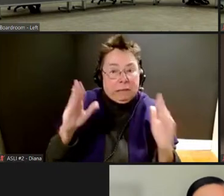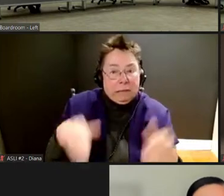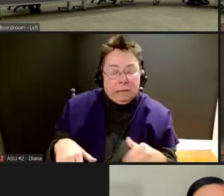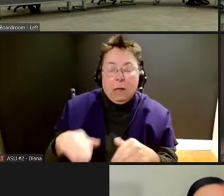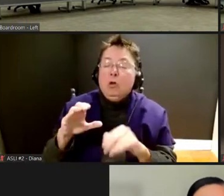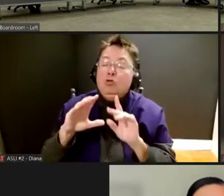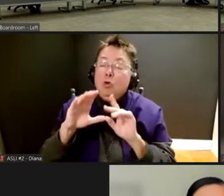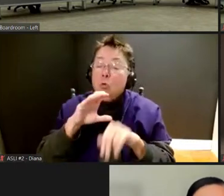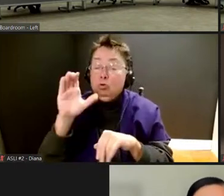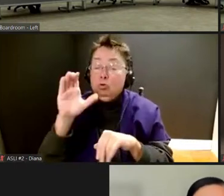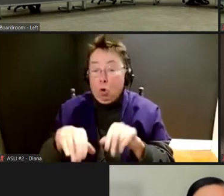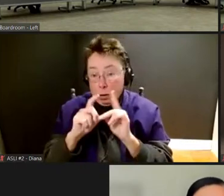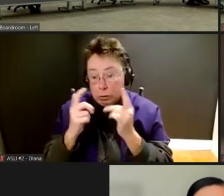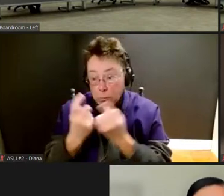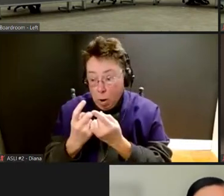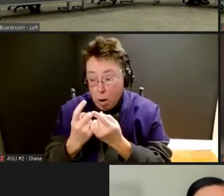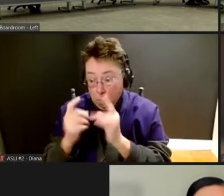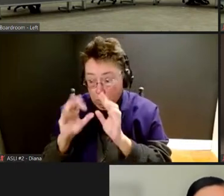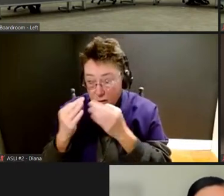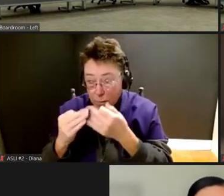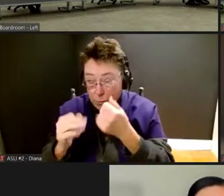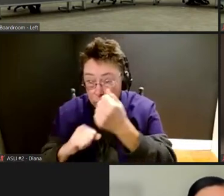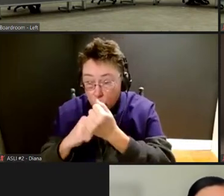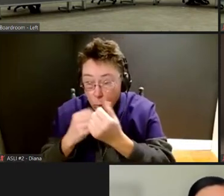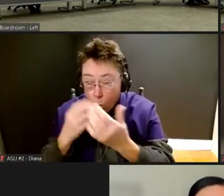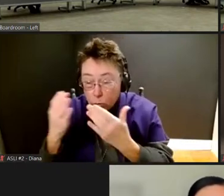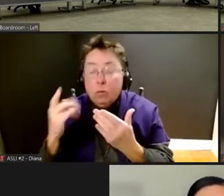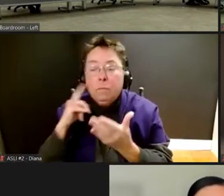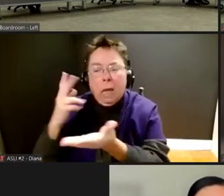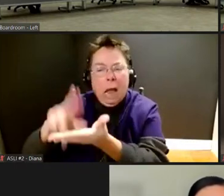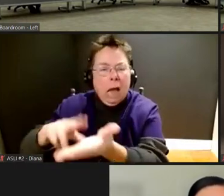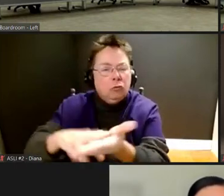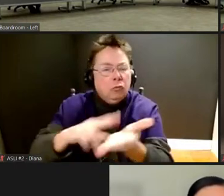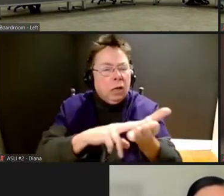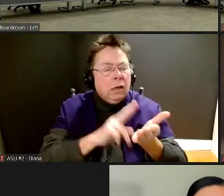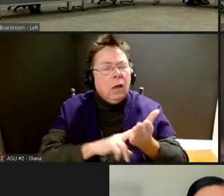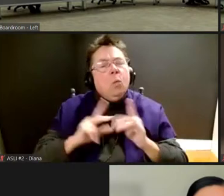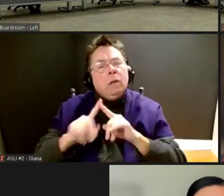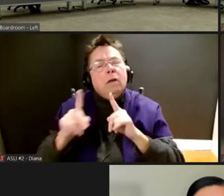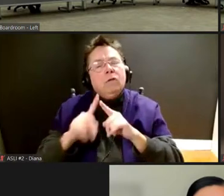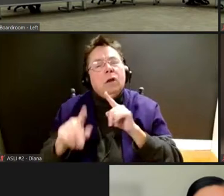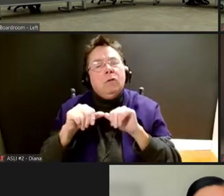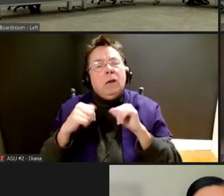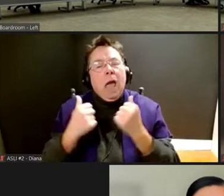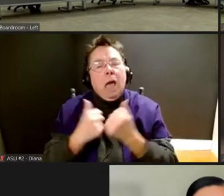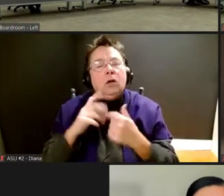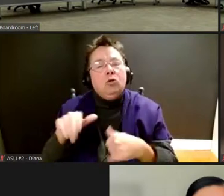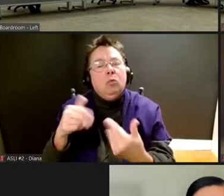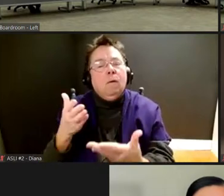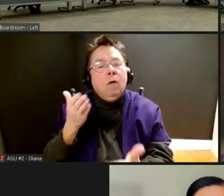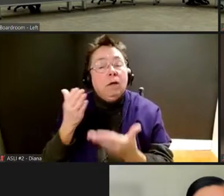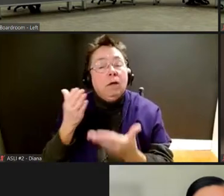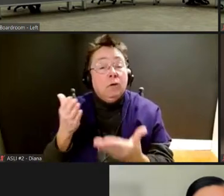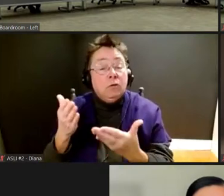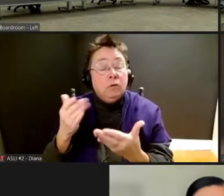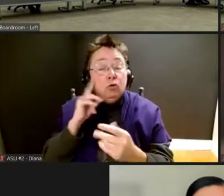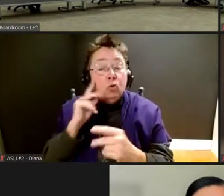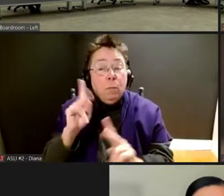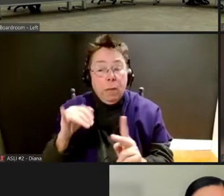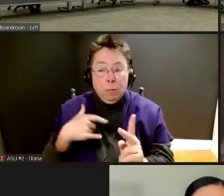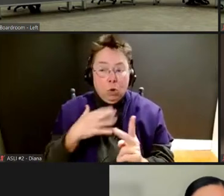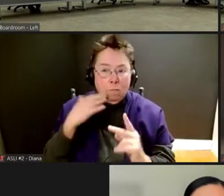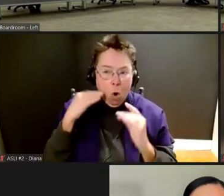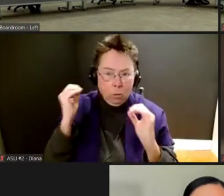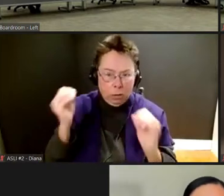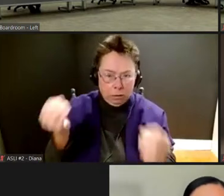Department of Family and Support Services maintains contracts with various delegate agencies to provide services to those experiencing